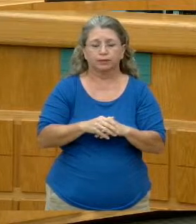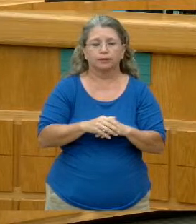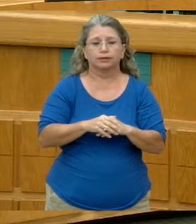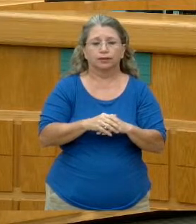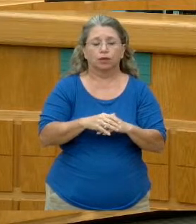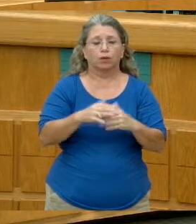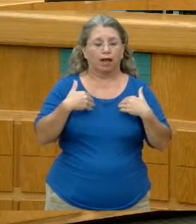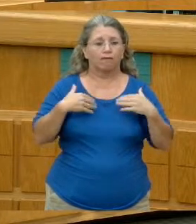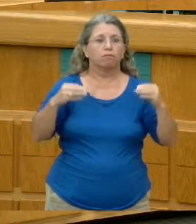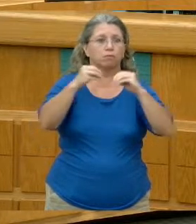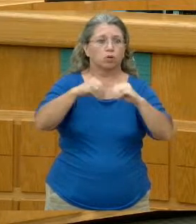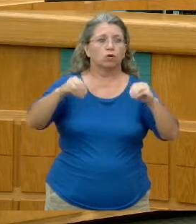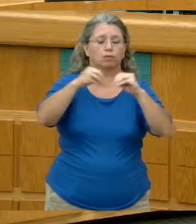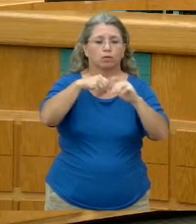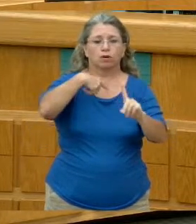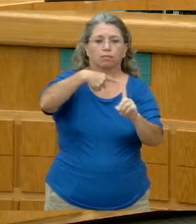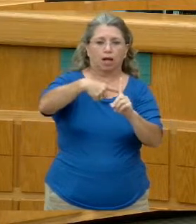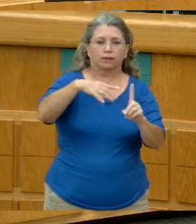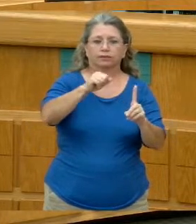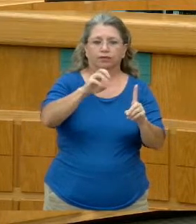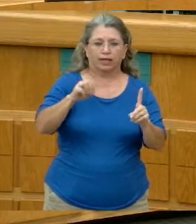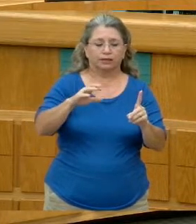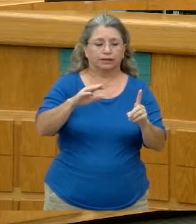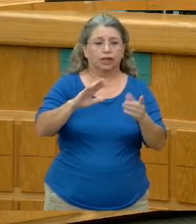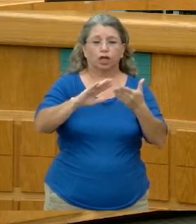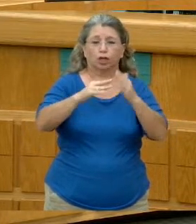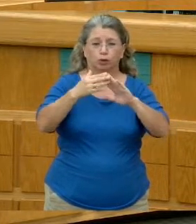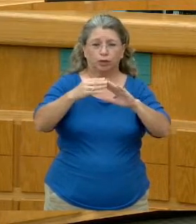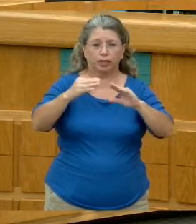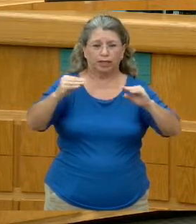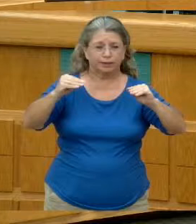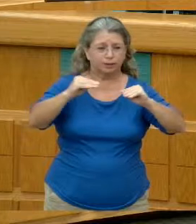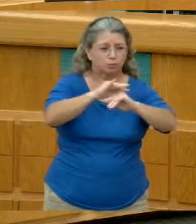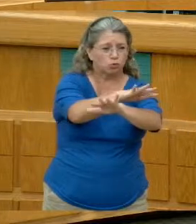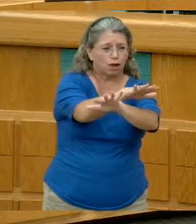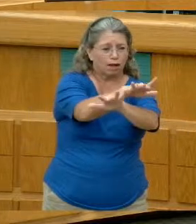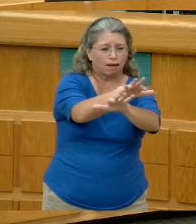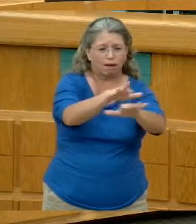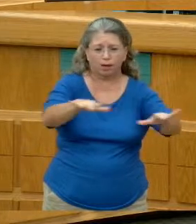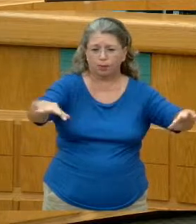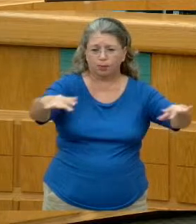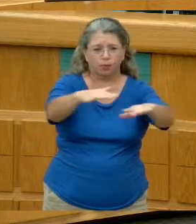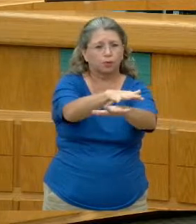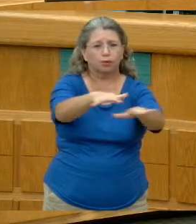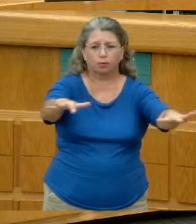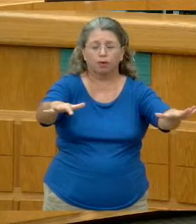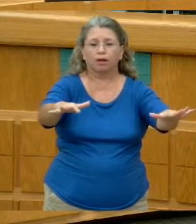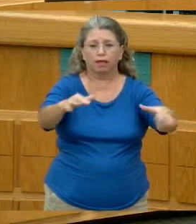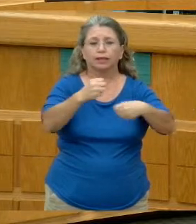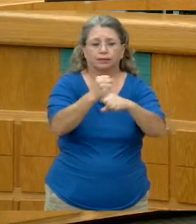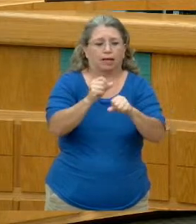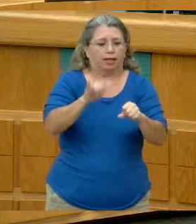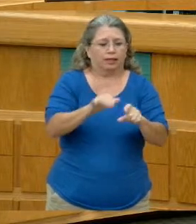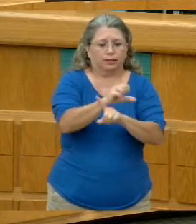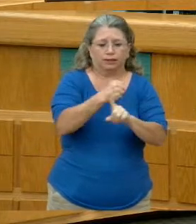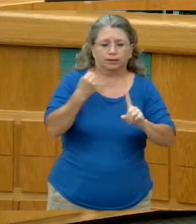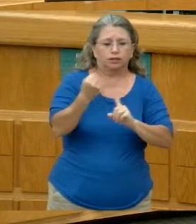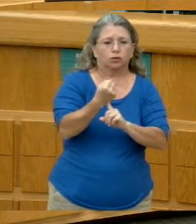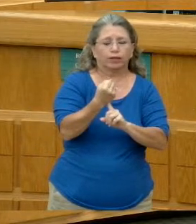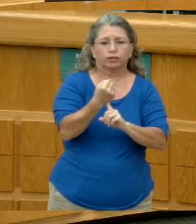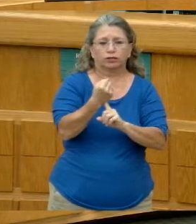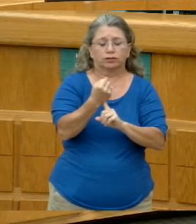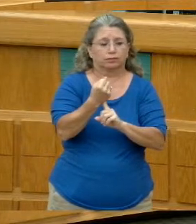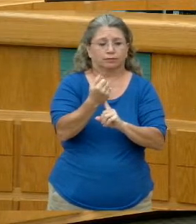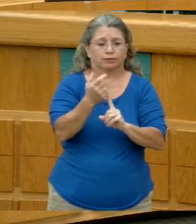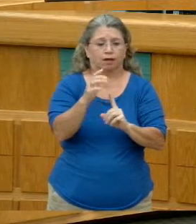become something that has created a situation where all we can say is that people contracting